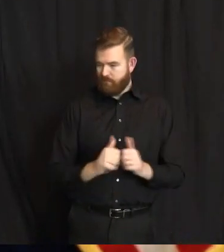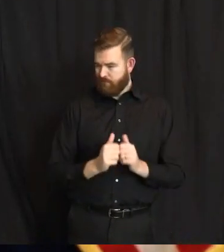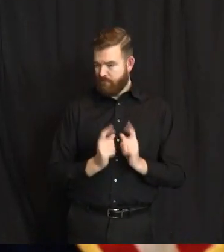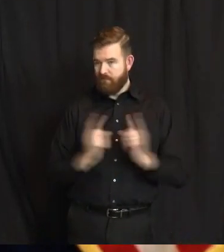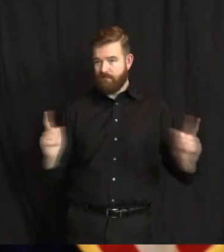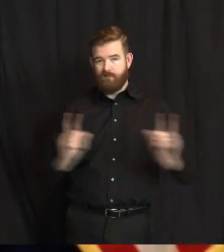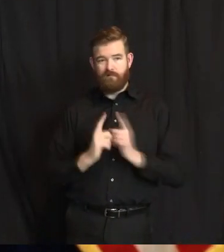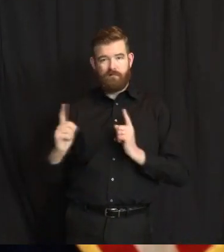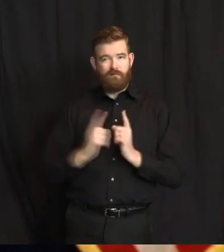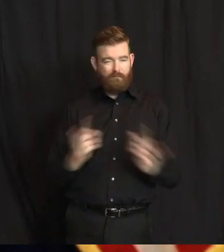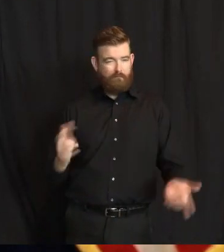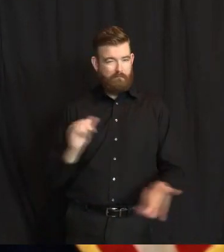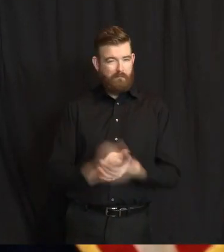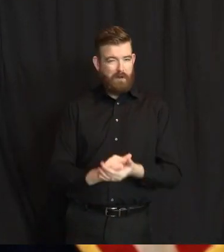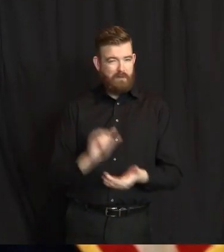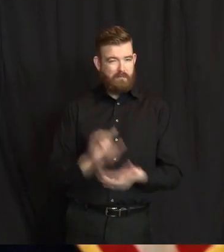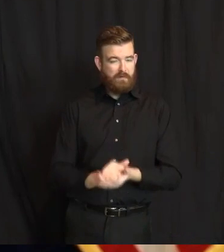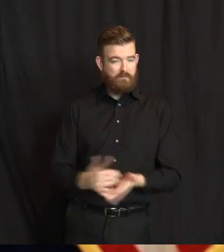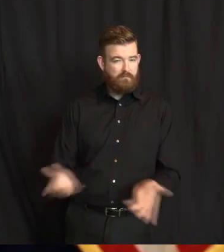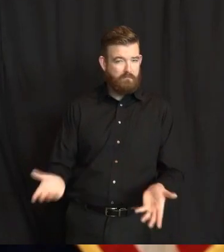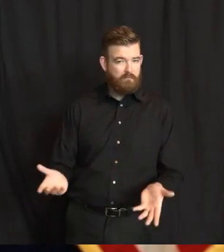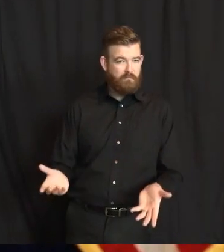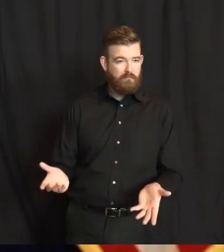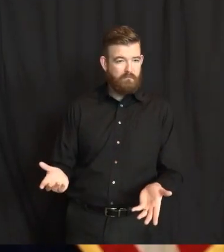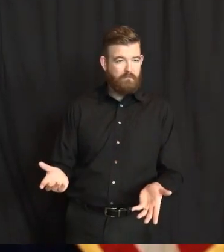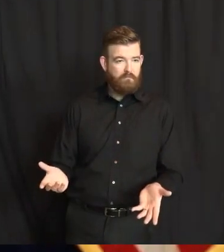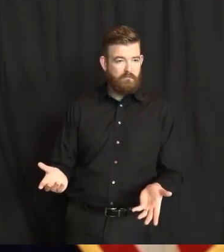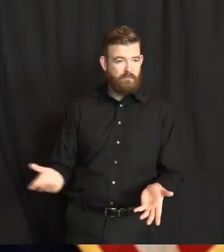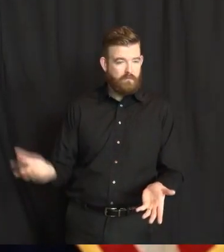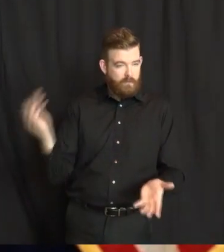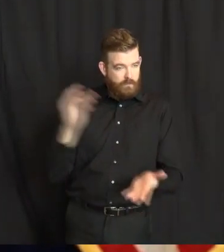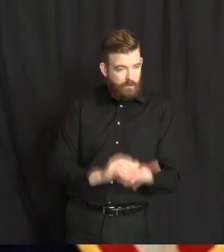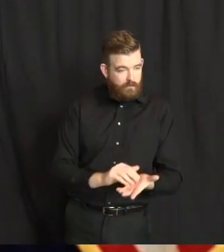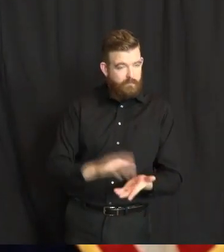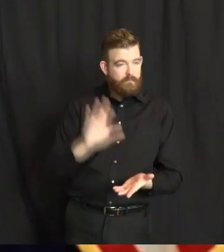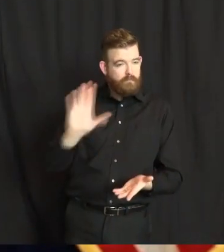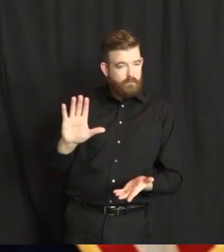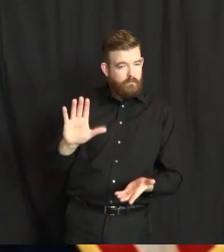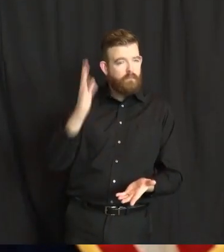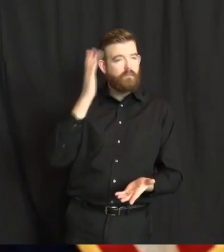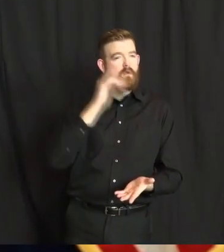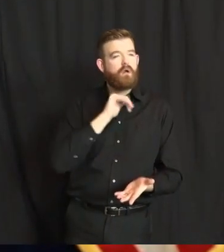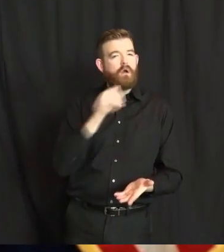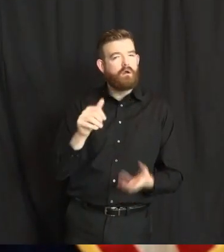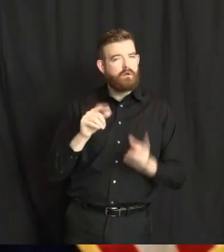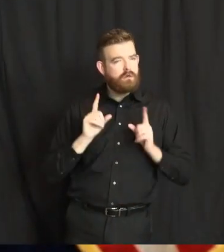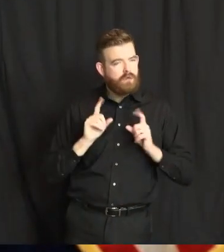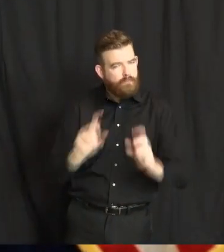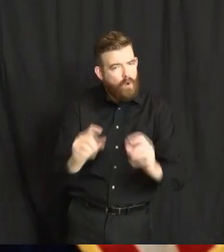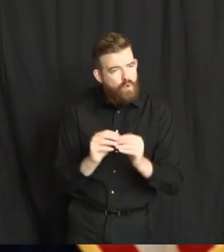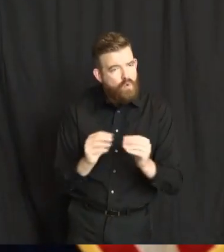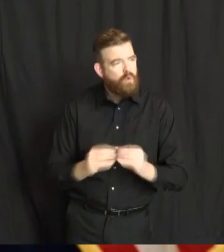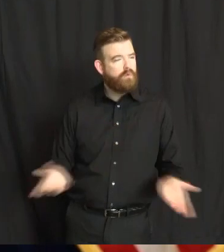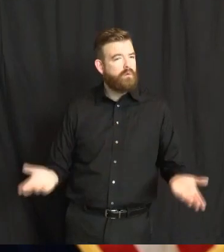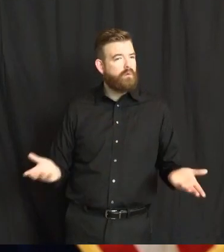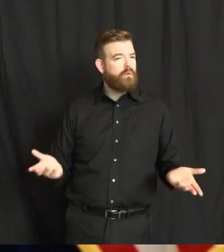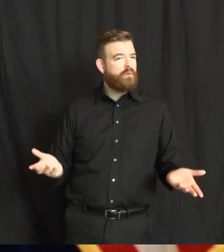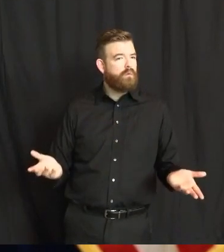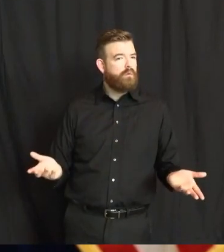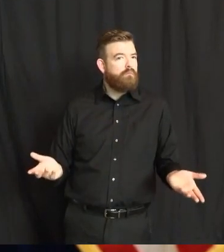So, again, why are more people not being tested? And just kind of in